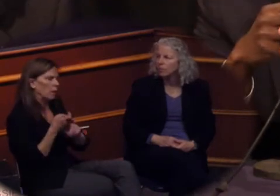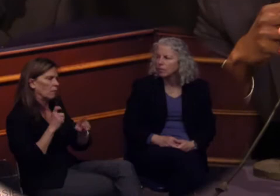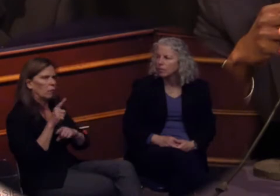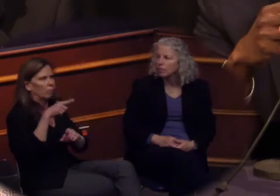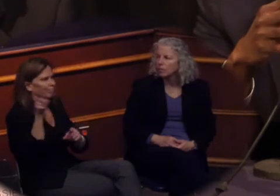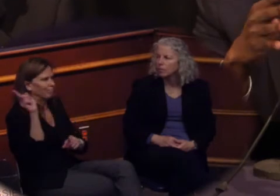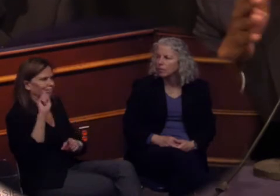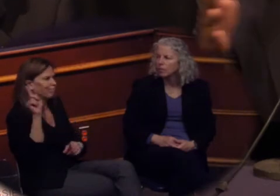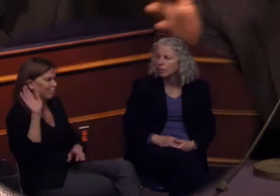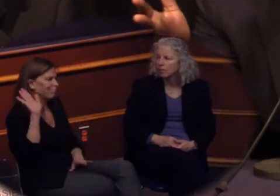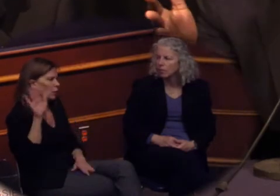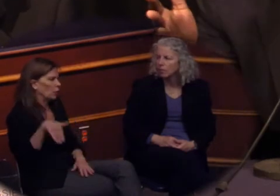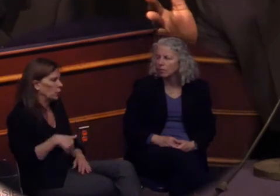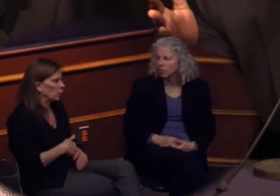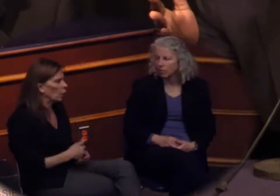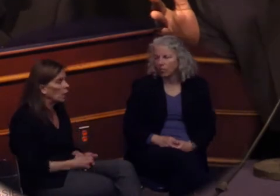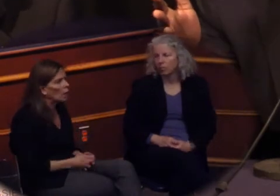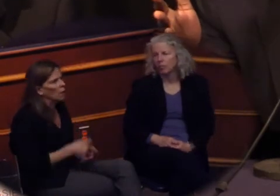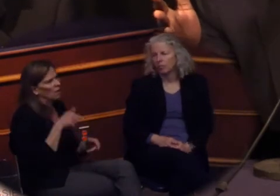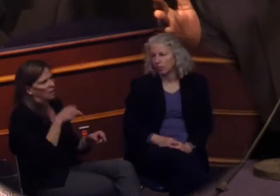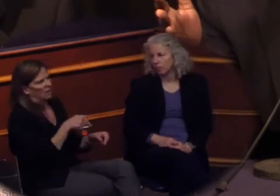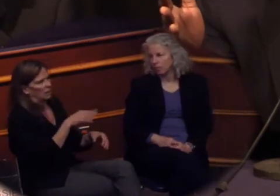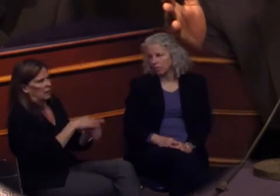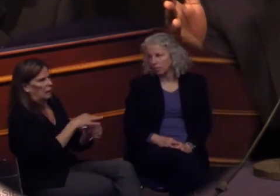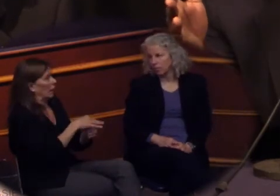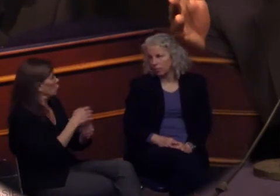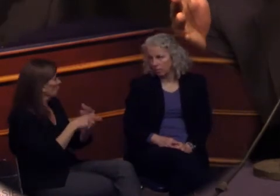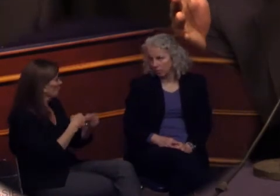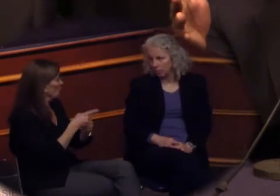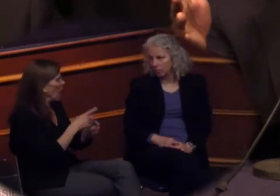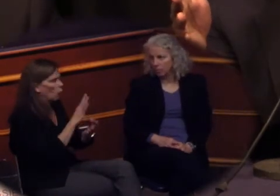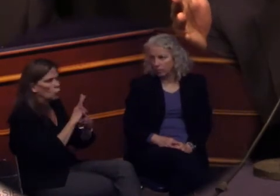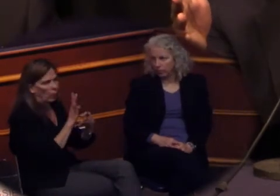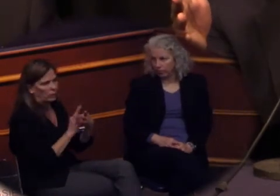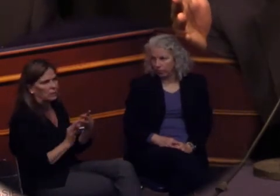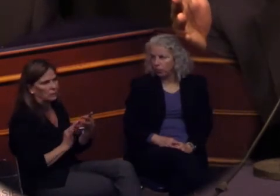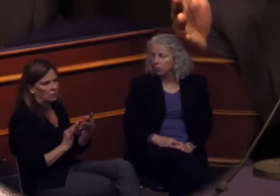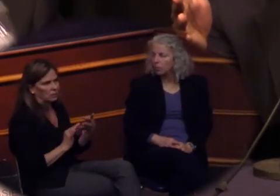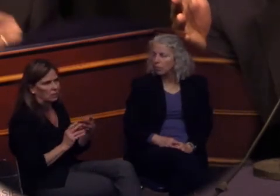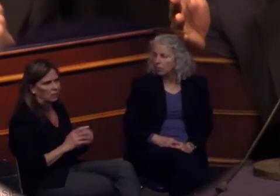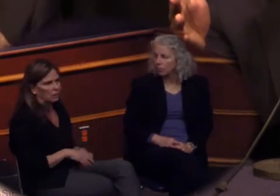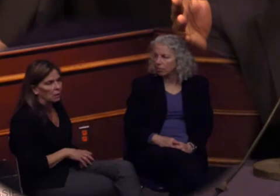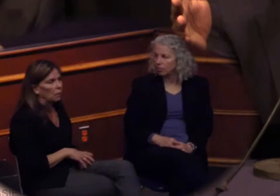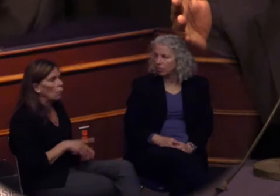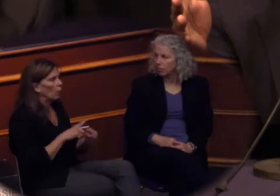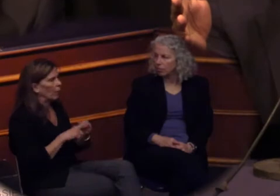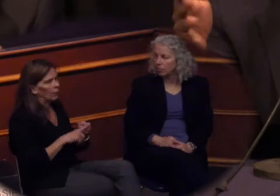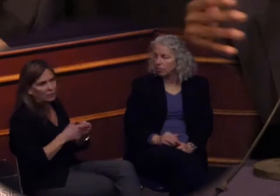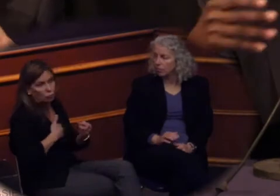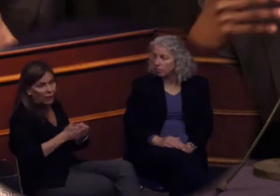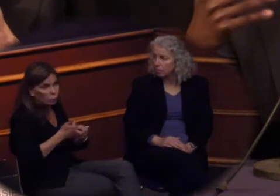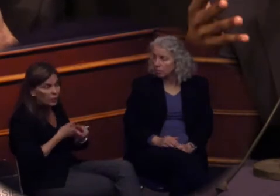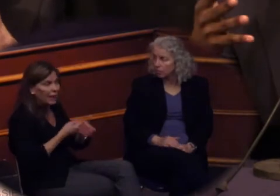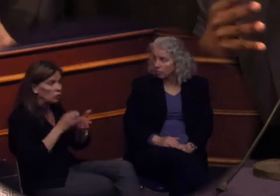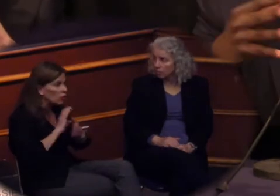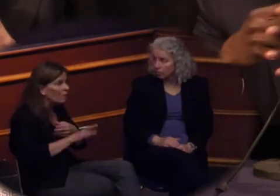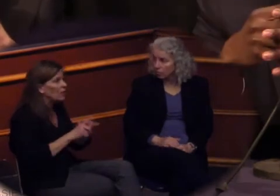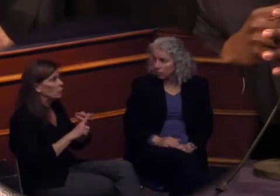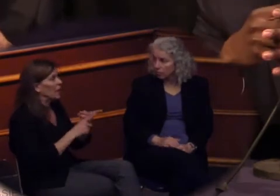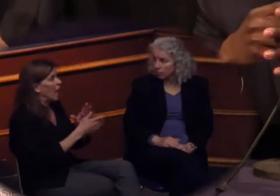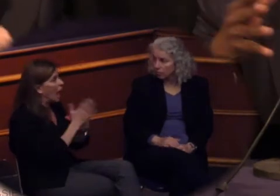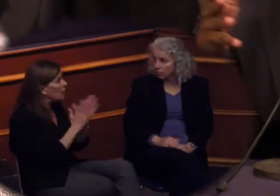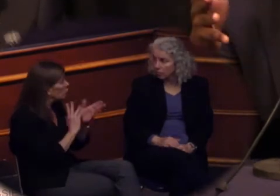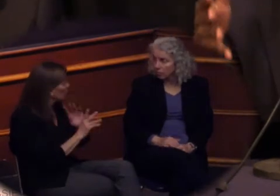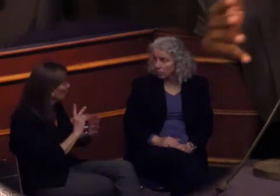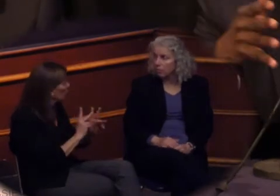dark money. So this election is about choices, whether it's transportation investment, asking people who